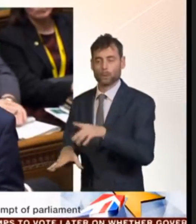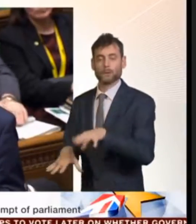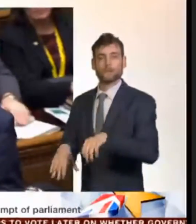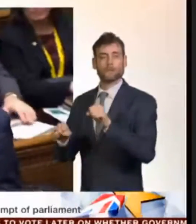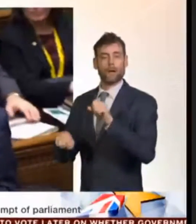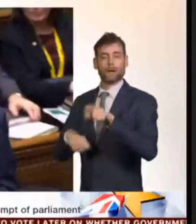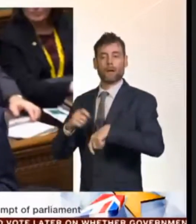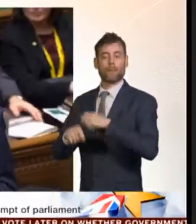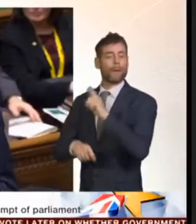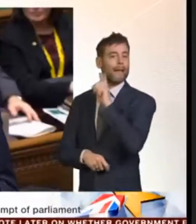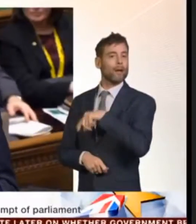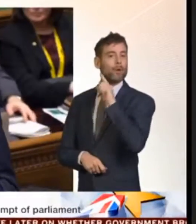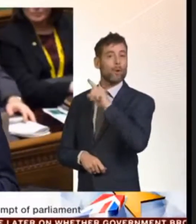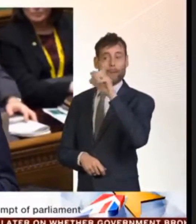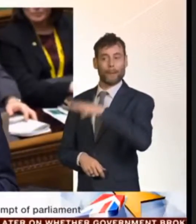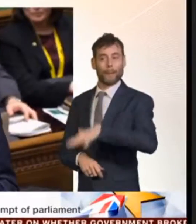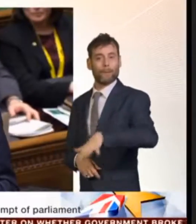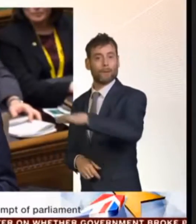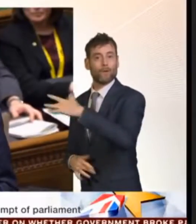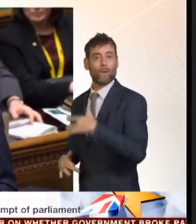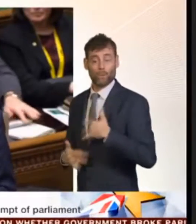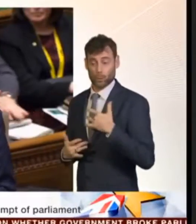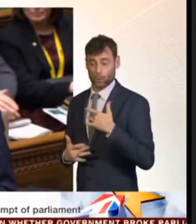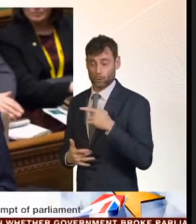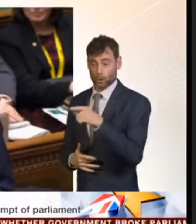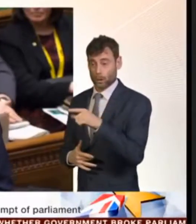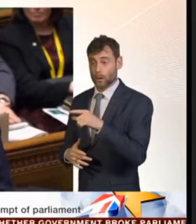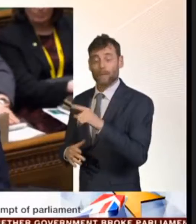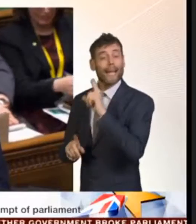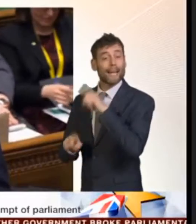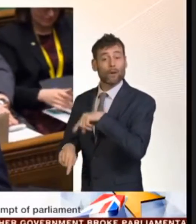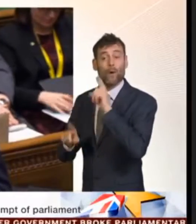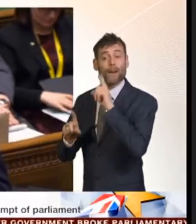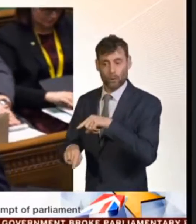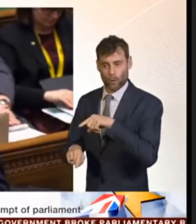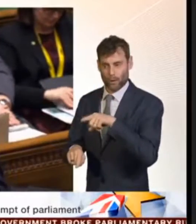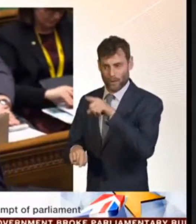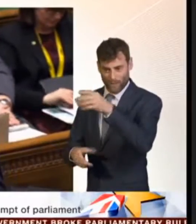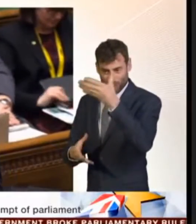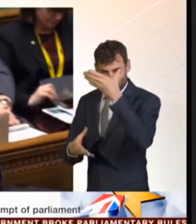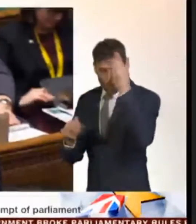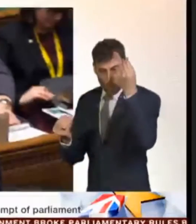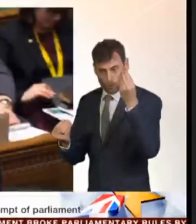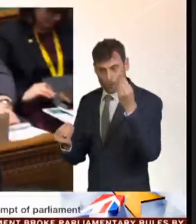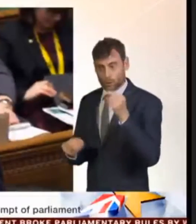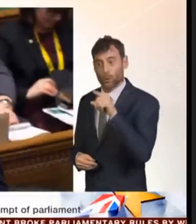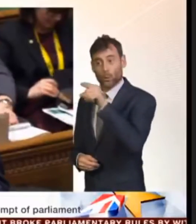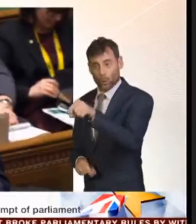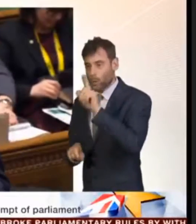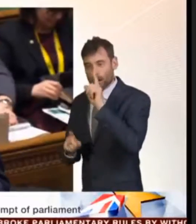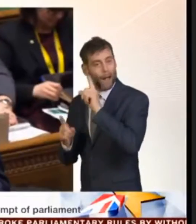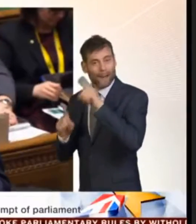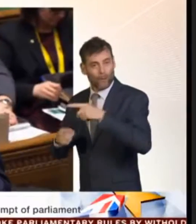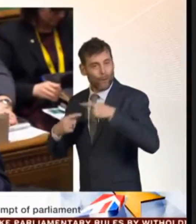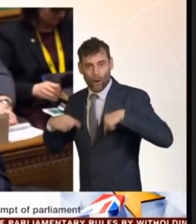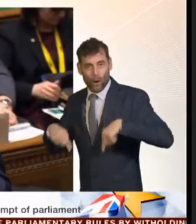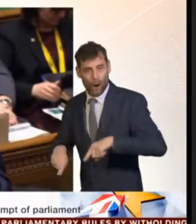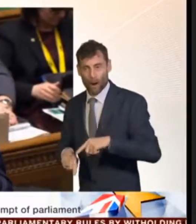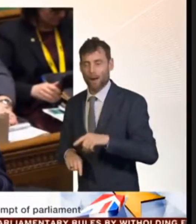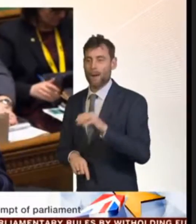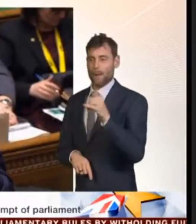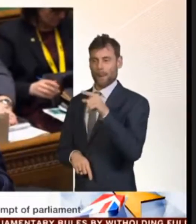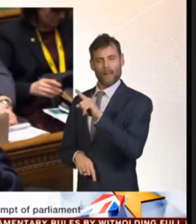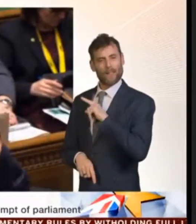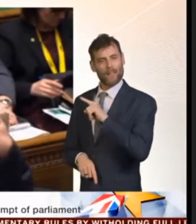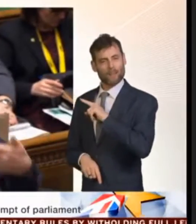that sometimes Parliament takes decisions that they are not allowed to ignore. Maybe that's why they're so upset now. Maybe it's because,